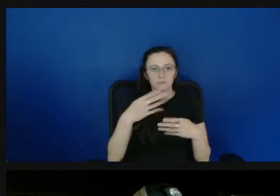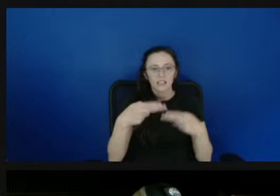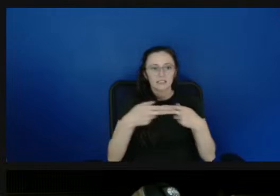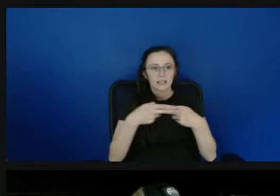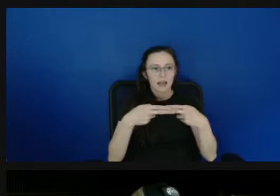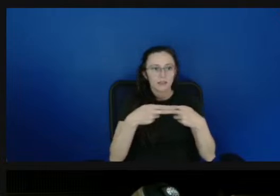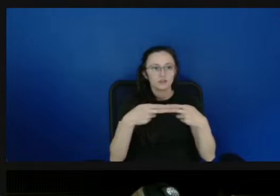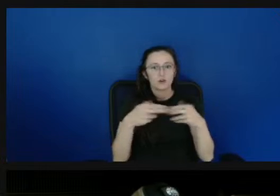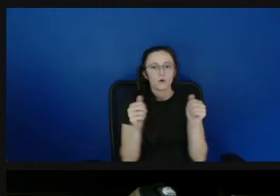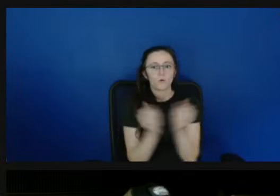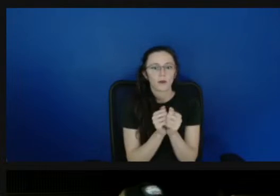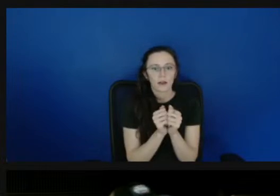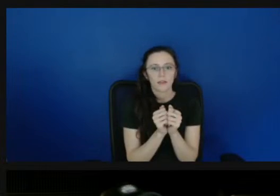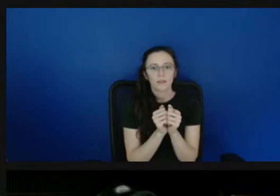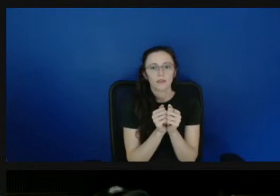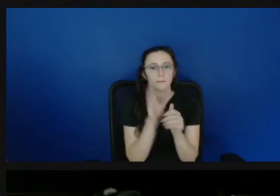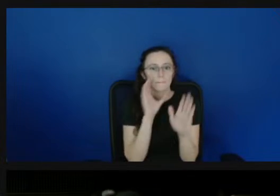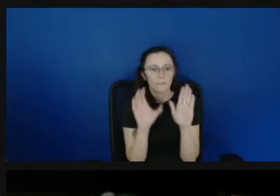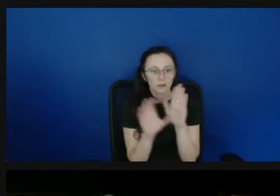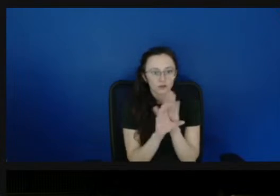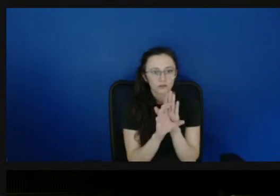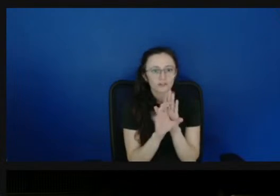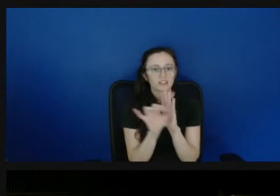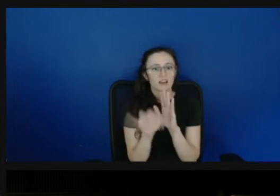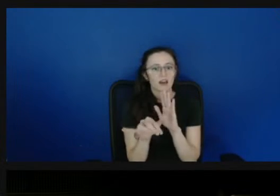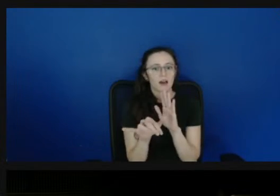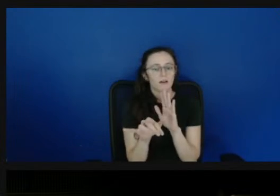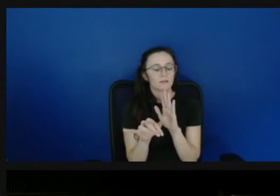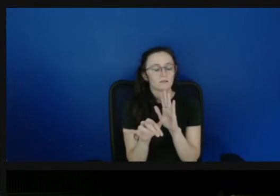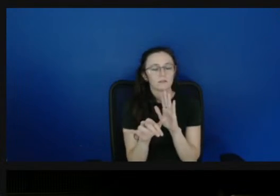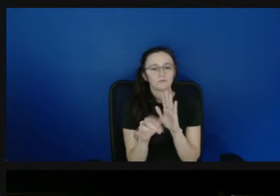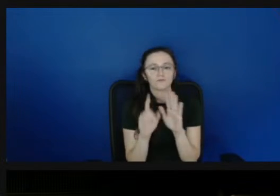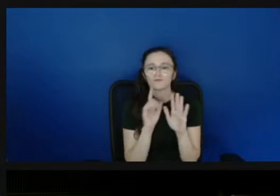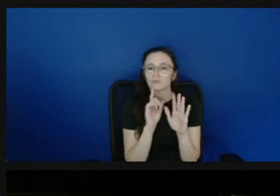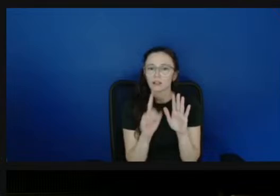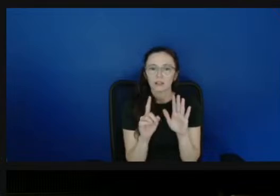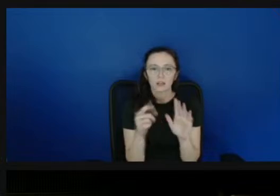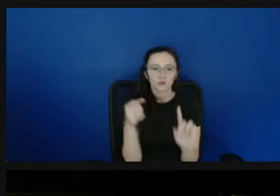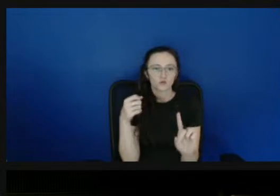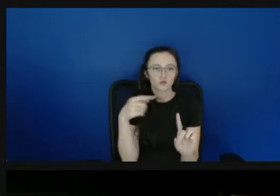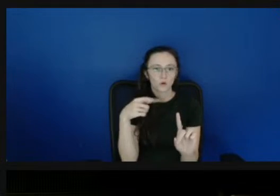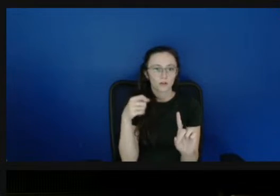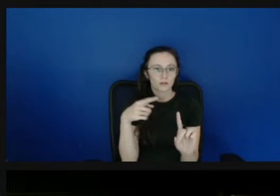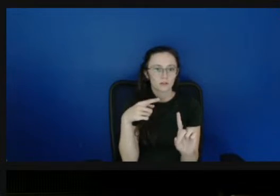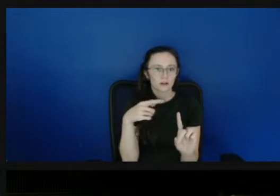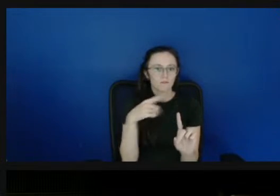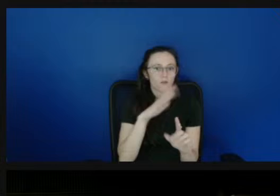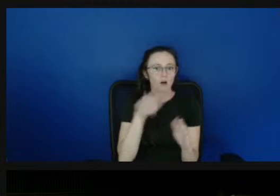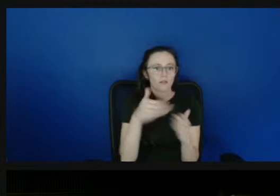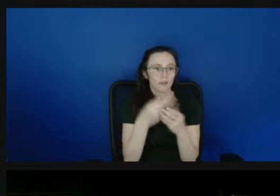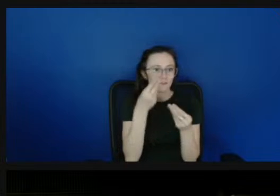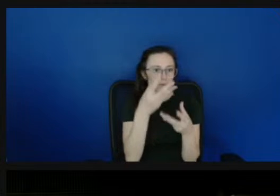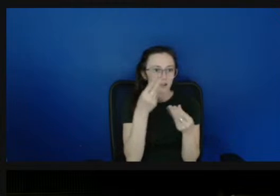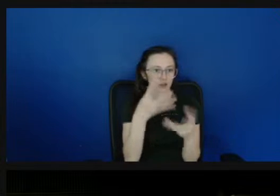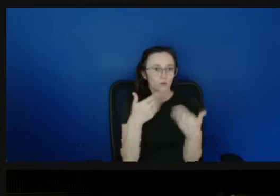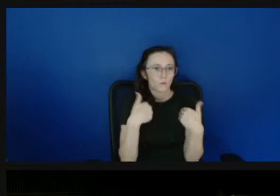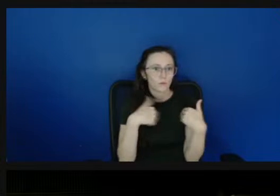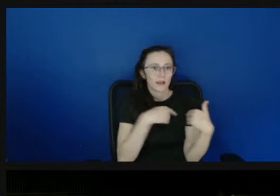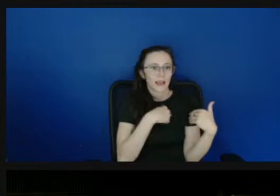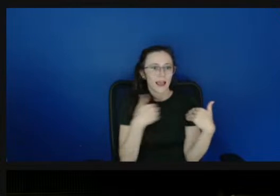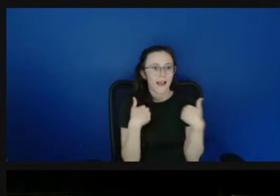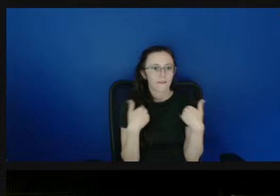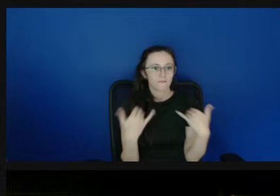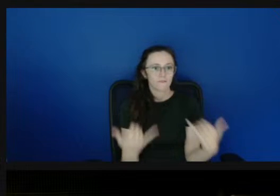a lot of these images that are largely a source for what we have for you guys here. That's